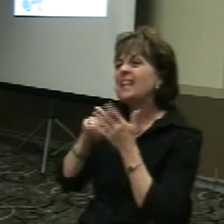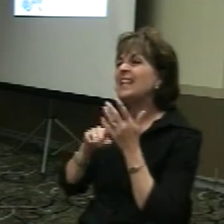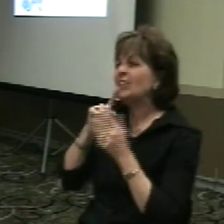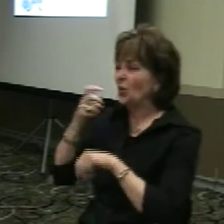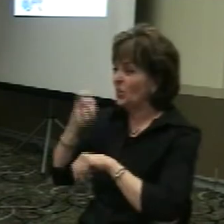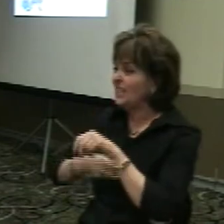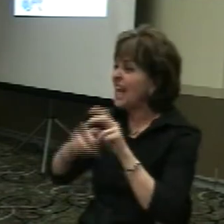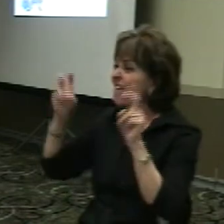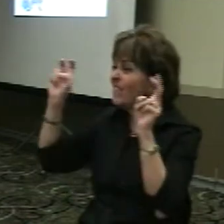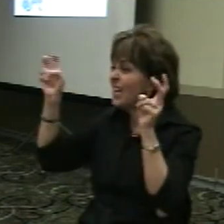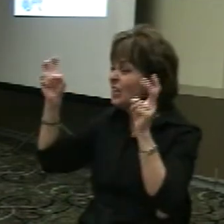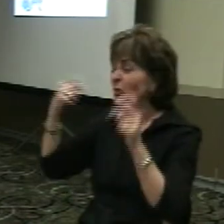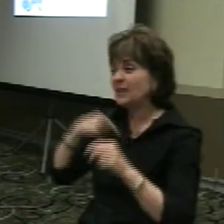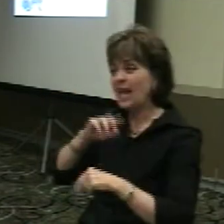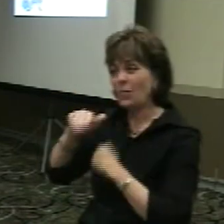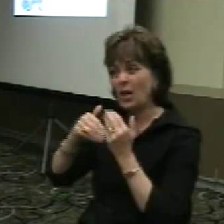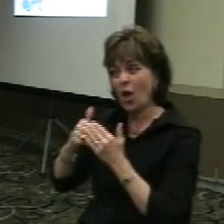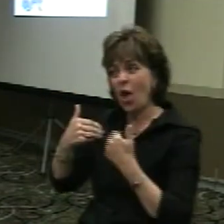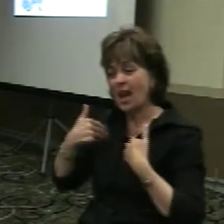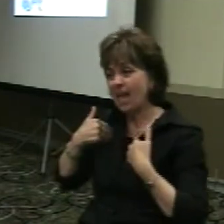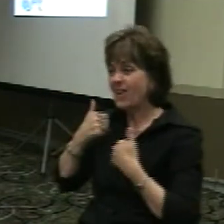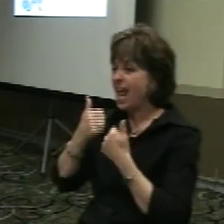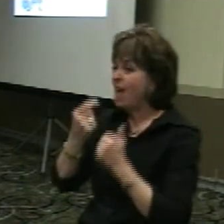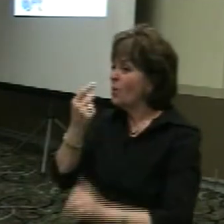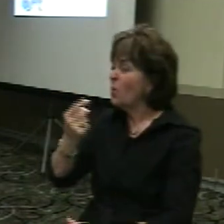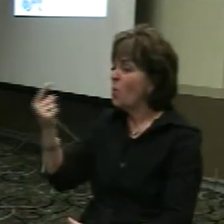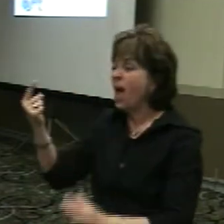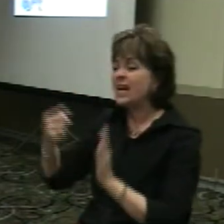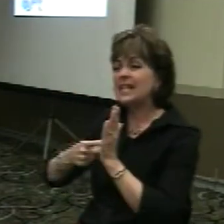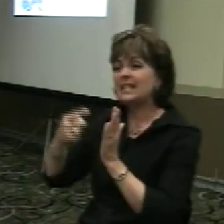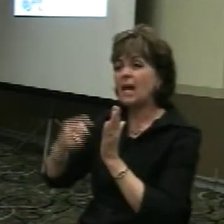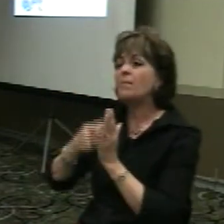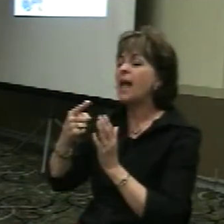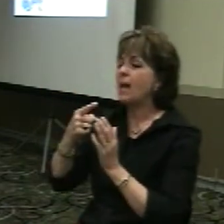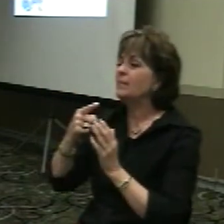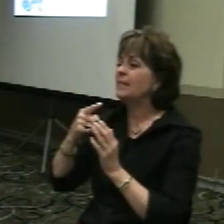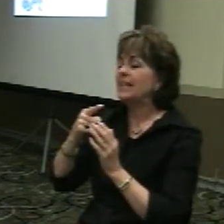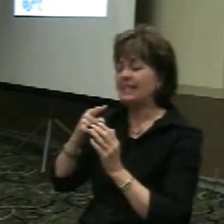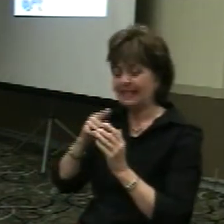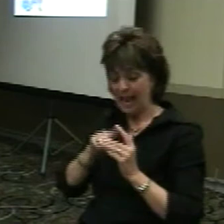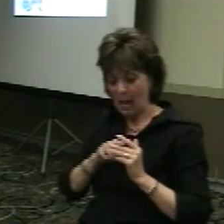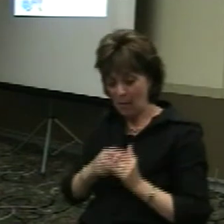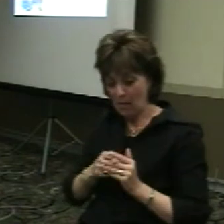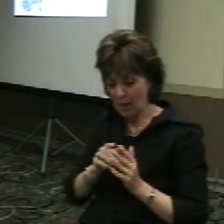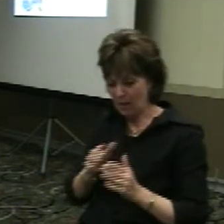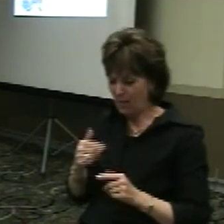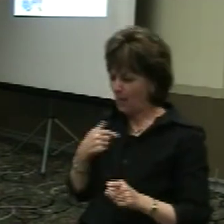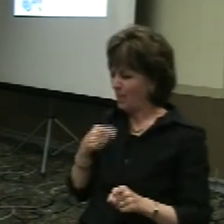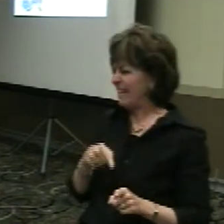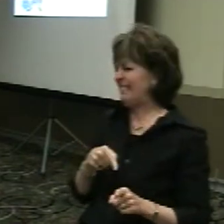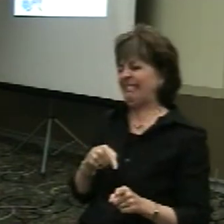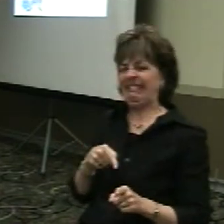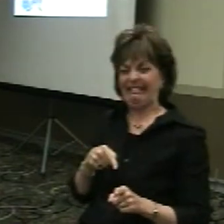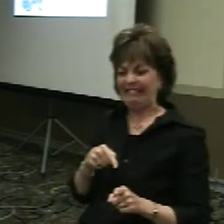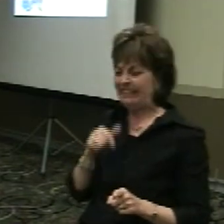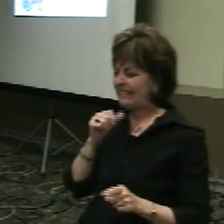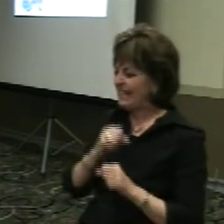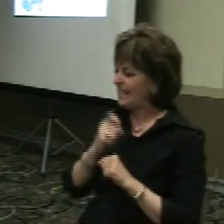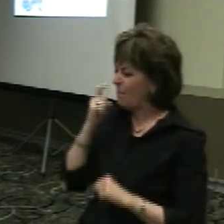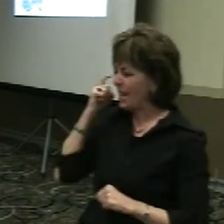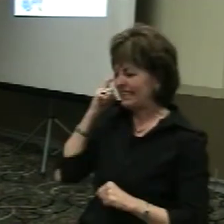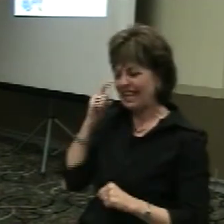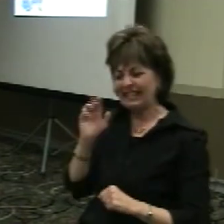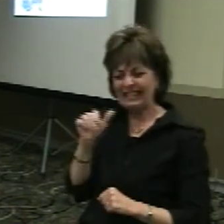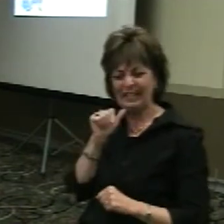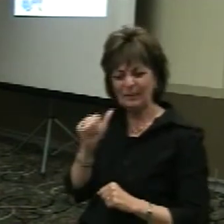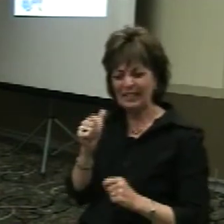And these are tough issues. I mean, and we all have this. I mean, it's, every one of us is sometimes implementing a plan that we're going, gosh, this just doesn't make a lot of sense. It just doesn't